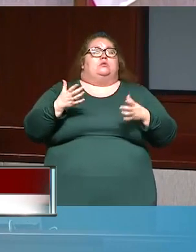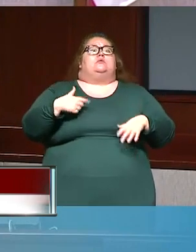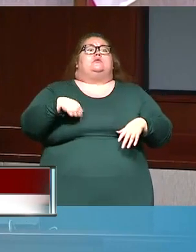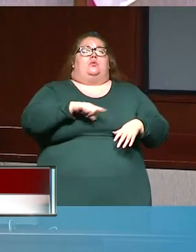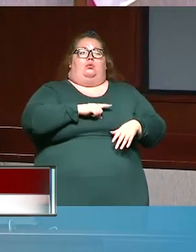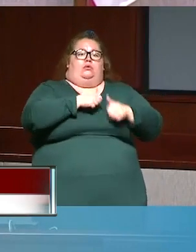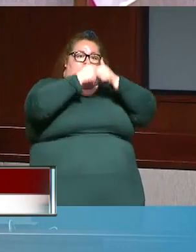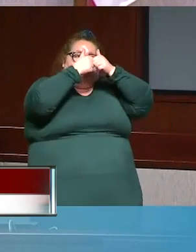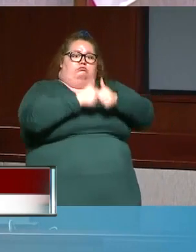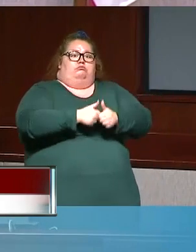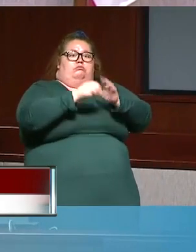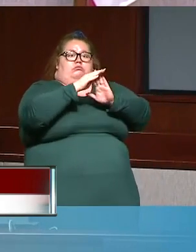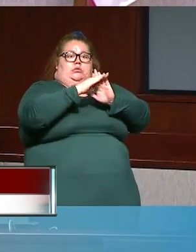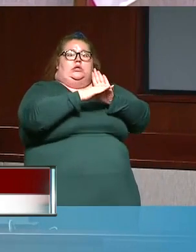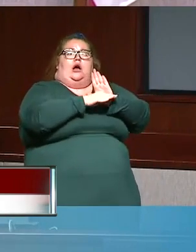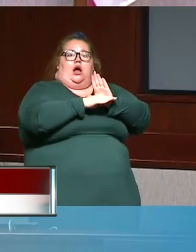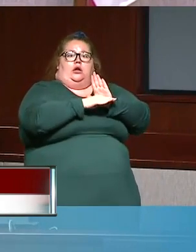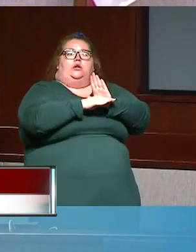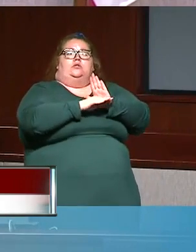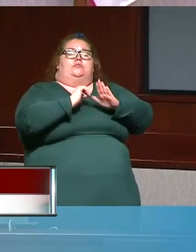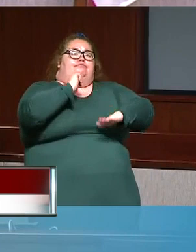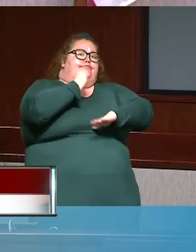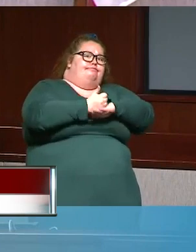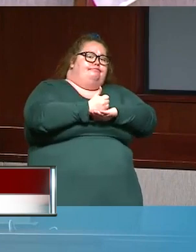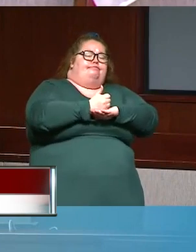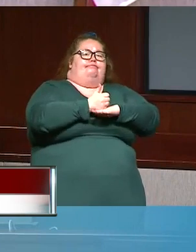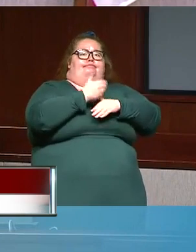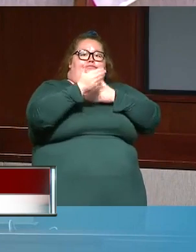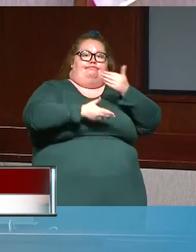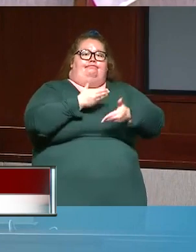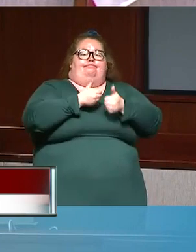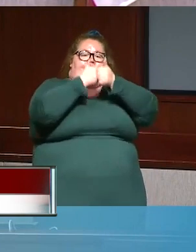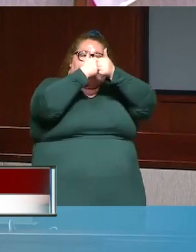you're following this guidance and implementing it, practicing it with rigor,